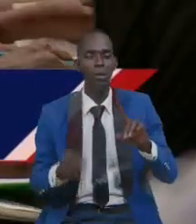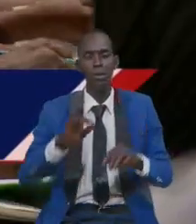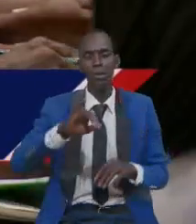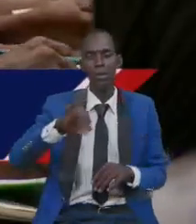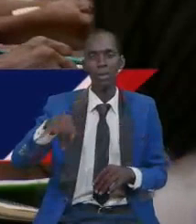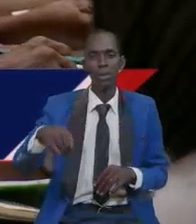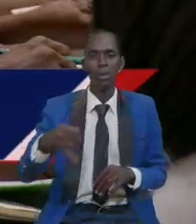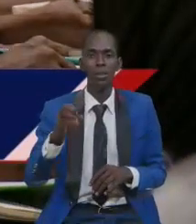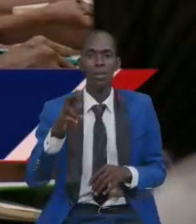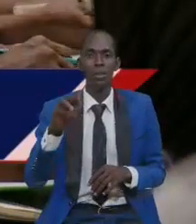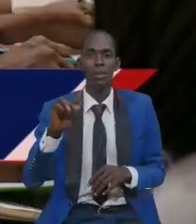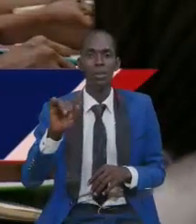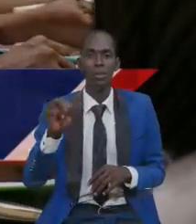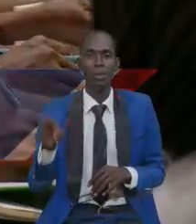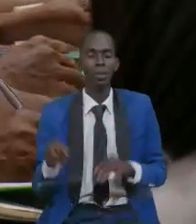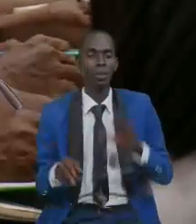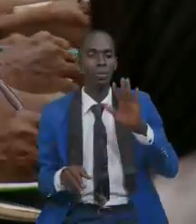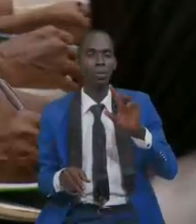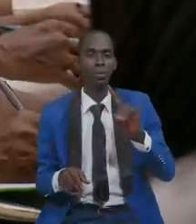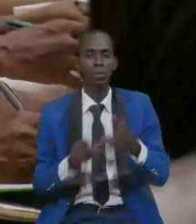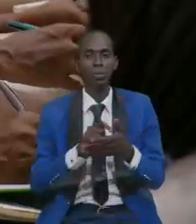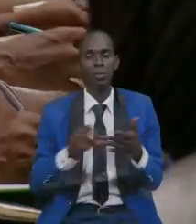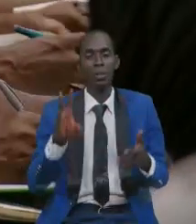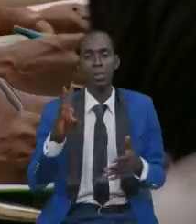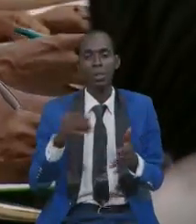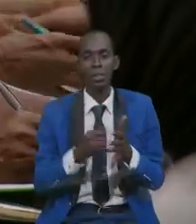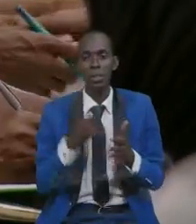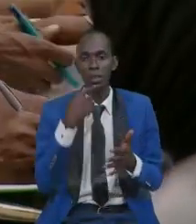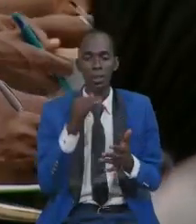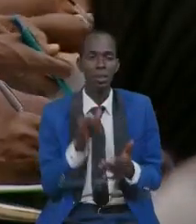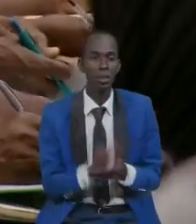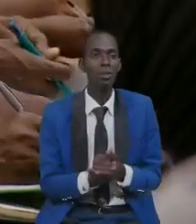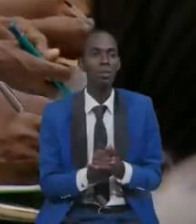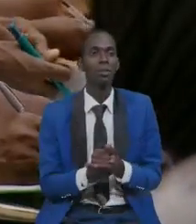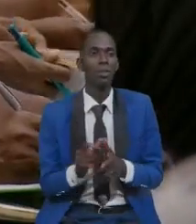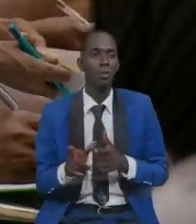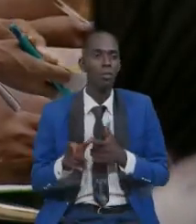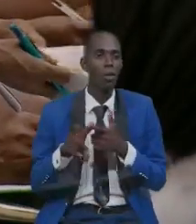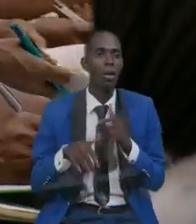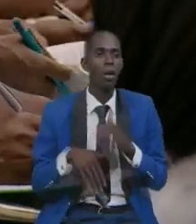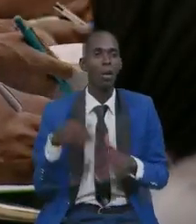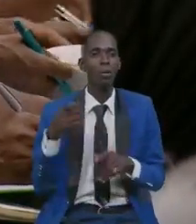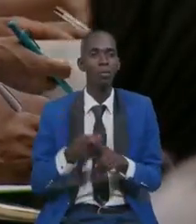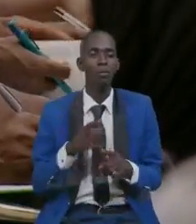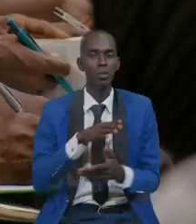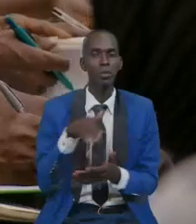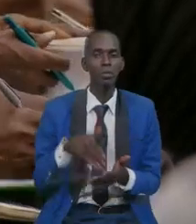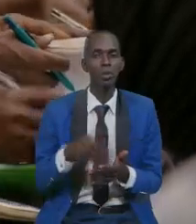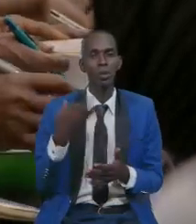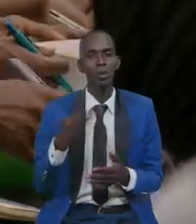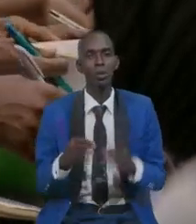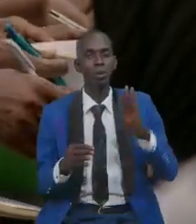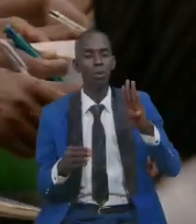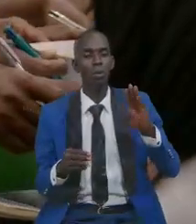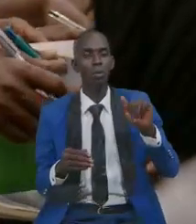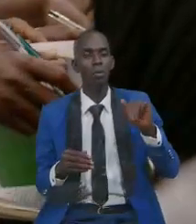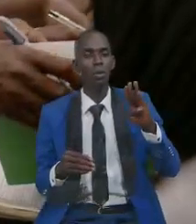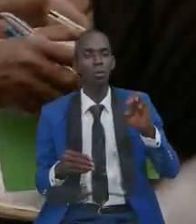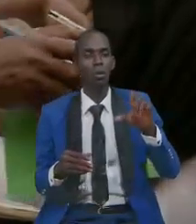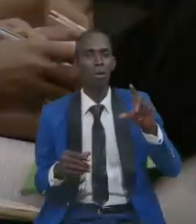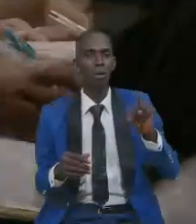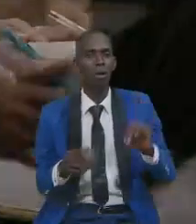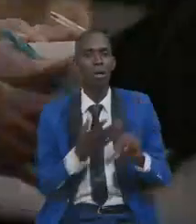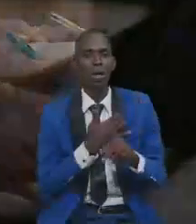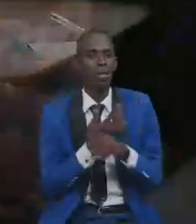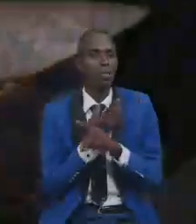chapter 51, verse 6, it says, flee out of the midst of Babylon and deliver every man